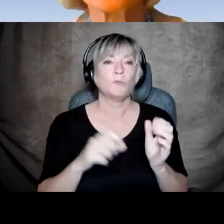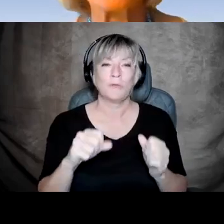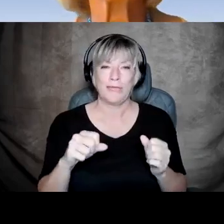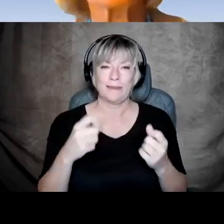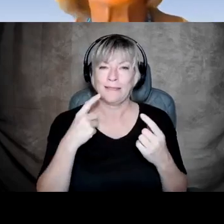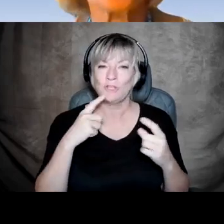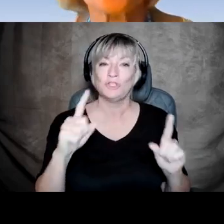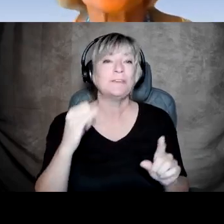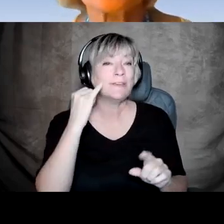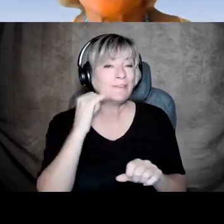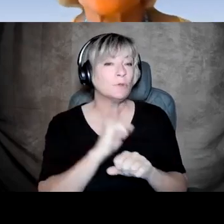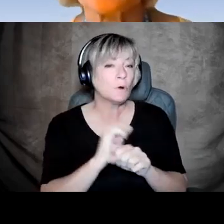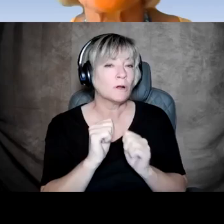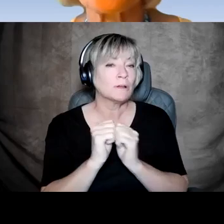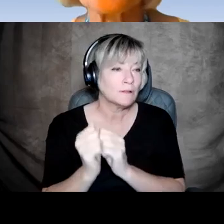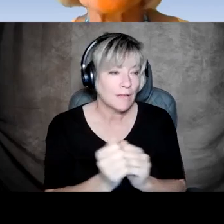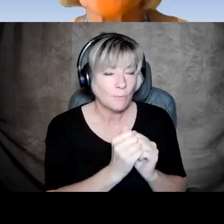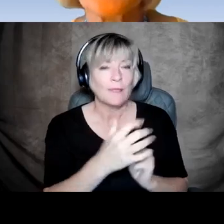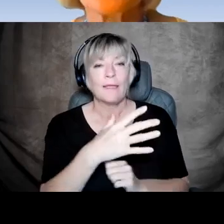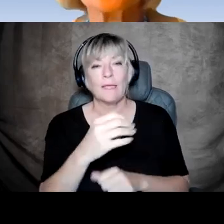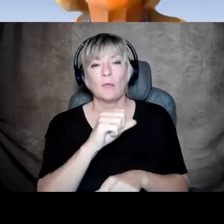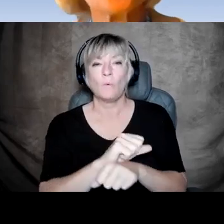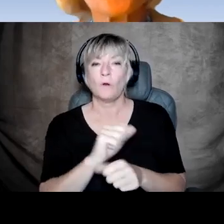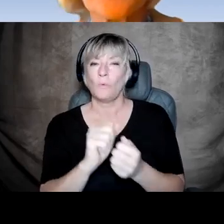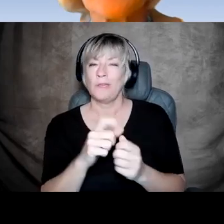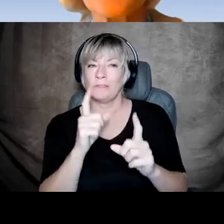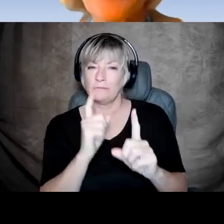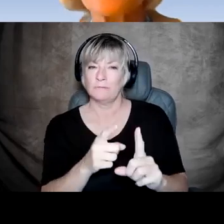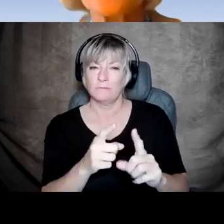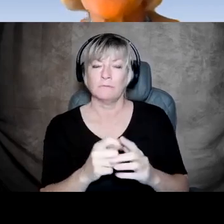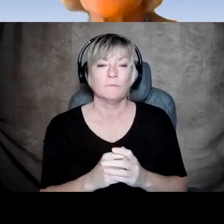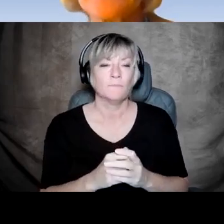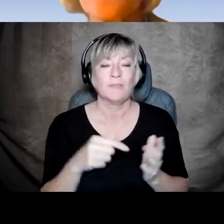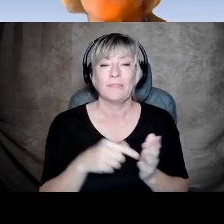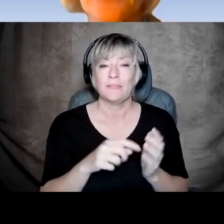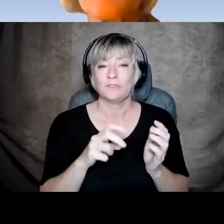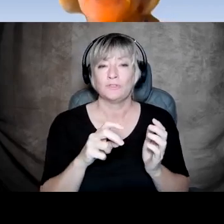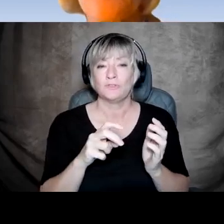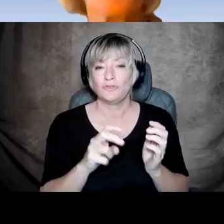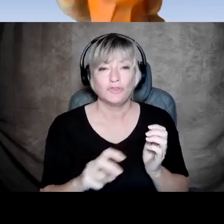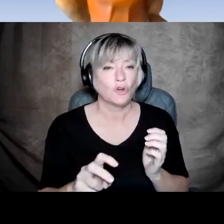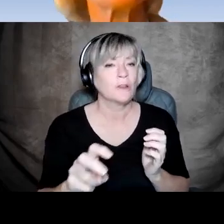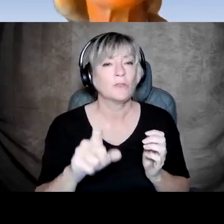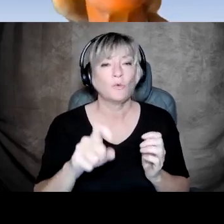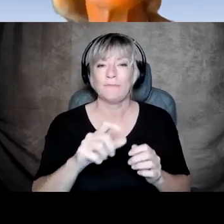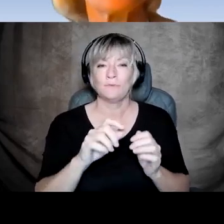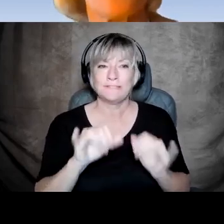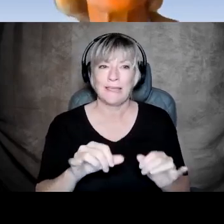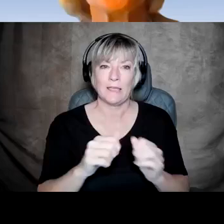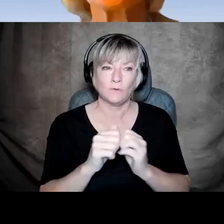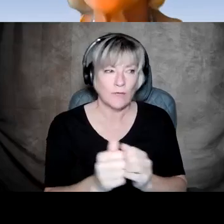collaboratively and when we work with intention. This is a journey that you have to stay together and empower others to